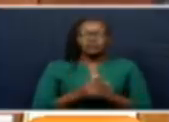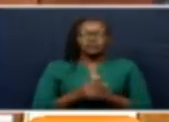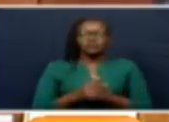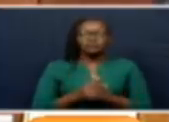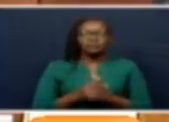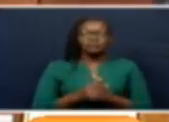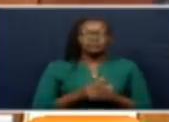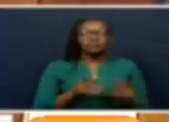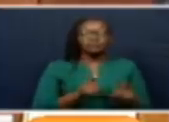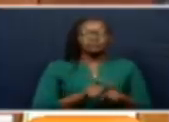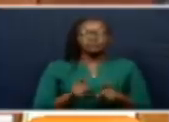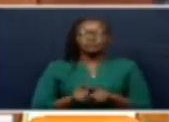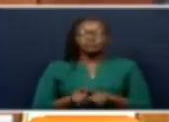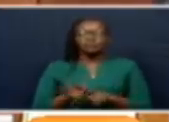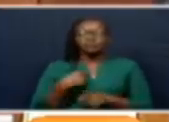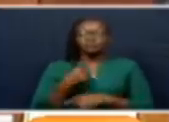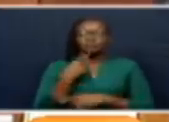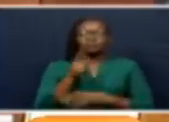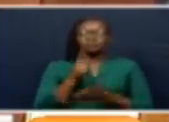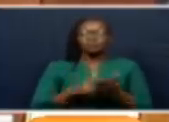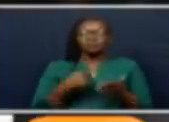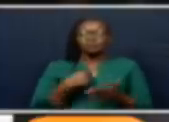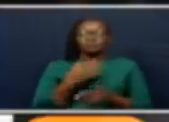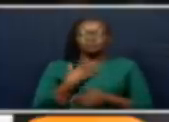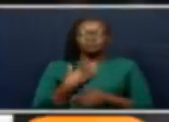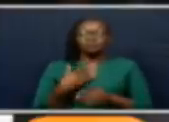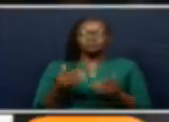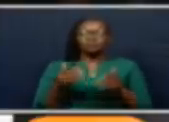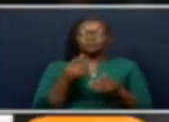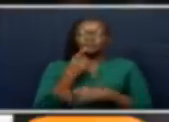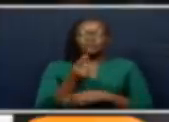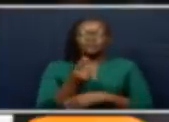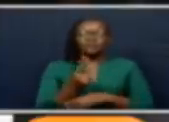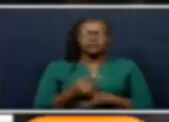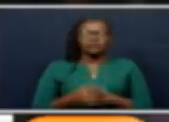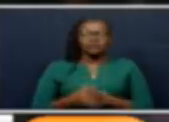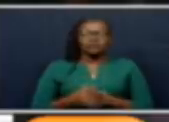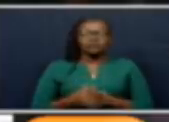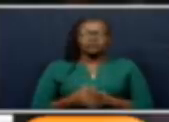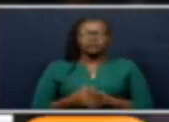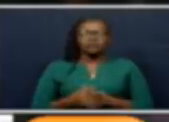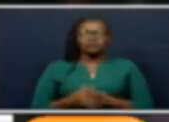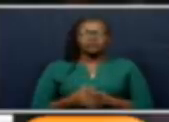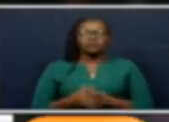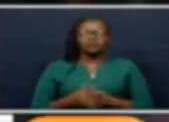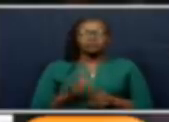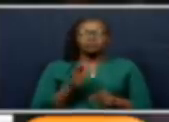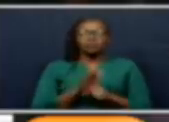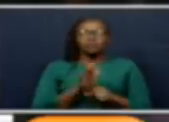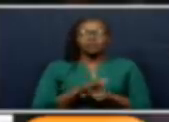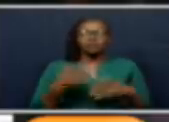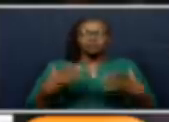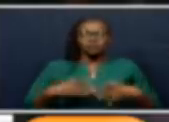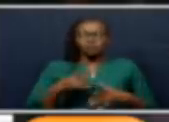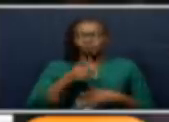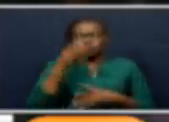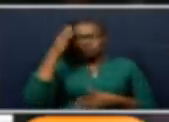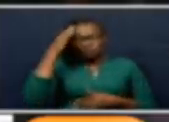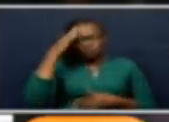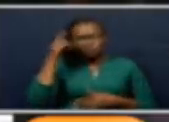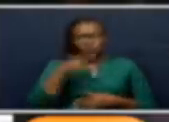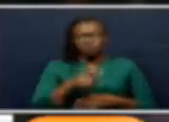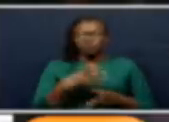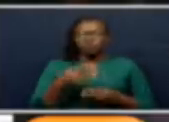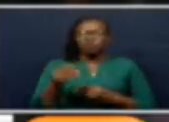Are you saying, I say what I want to say. Are you saying these young boys go shopping? Most of these people you hear on the delegations, they go